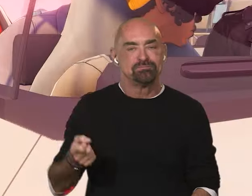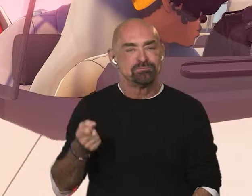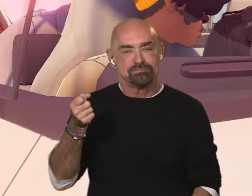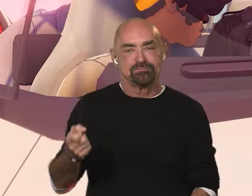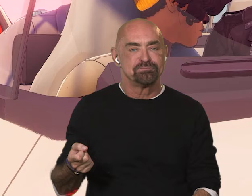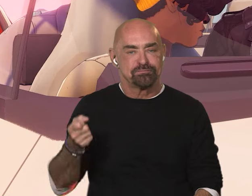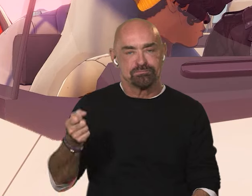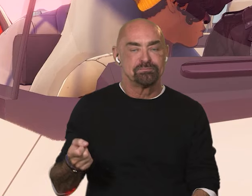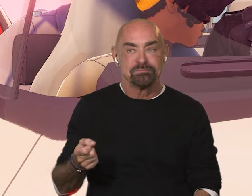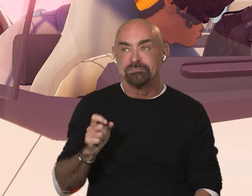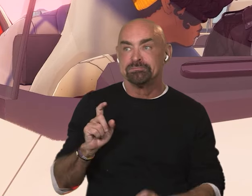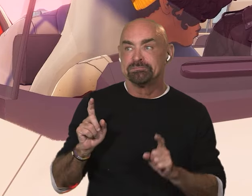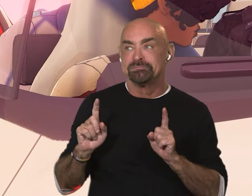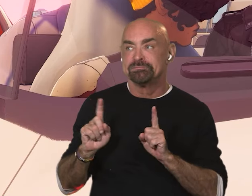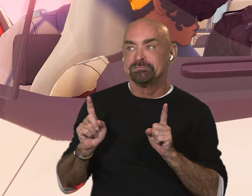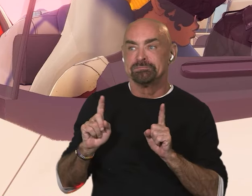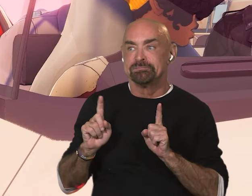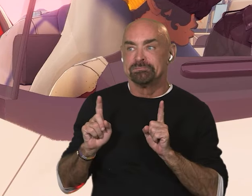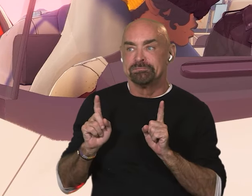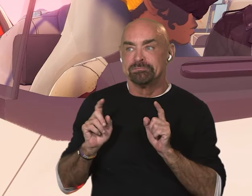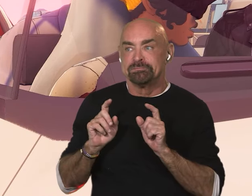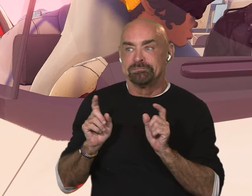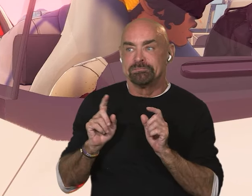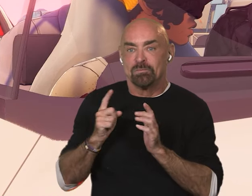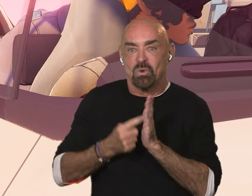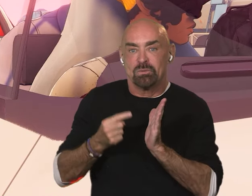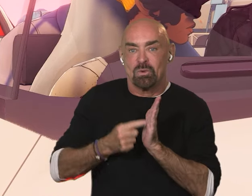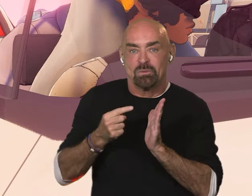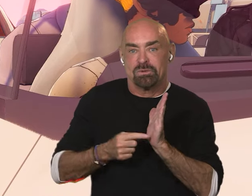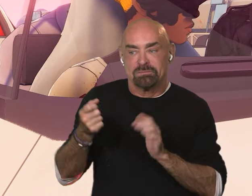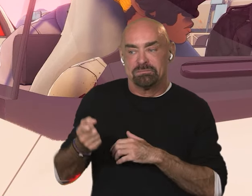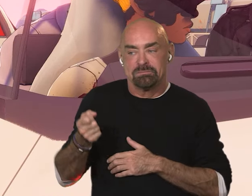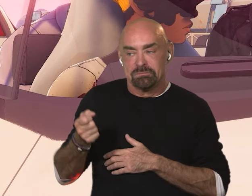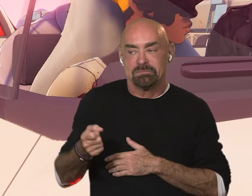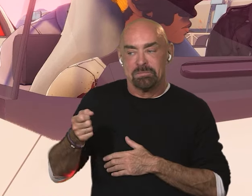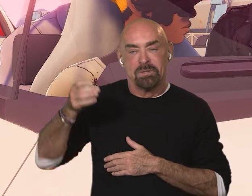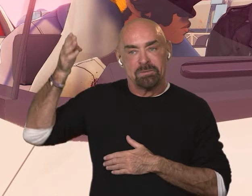Roll down your window. What? The window. The window. Oh, wait.